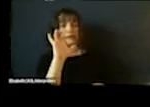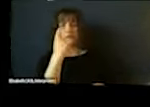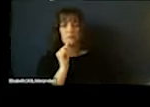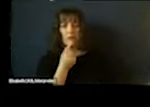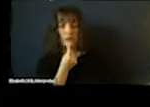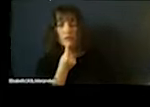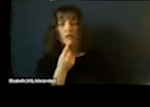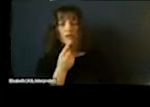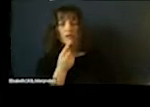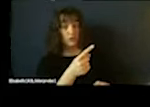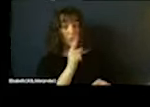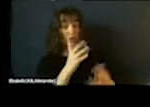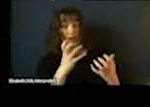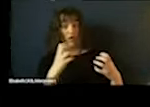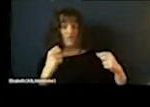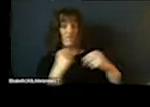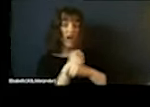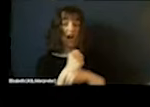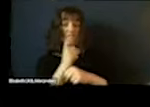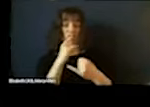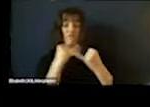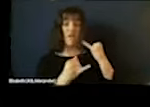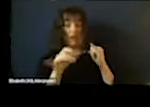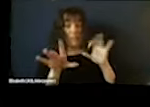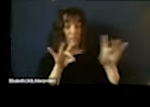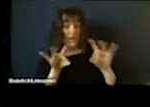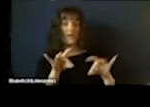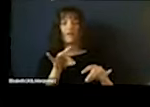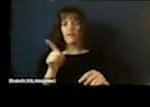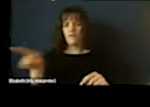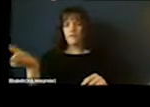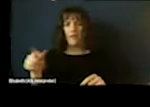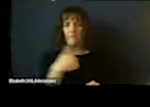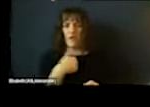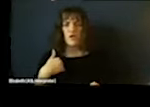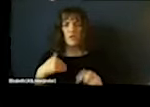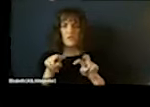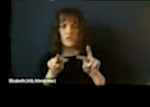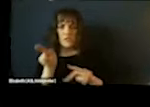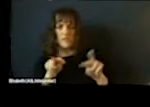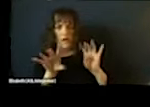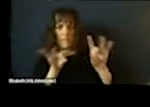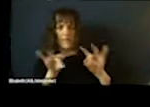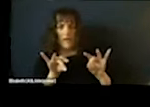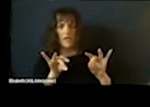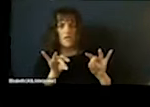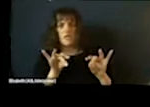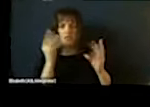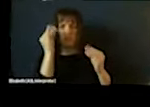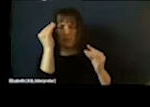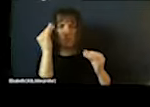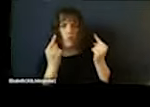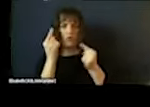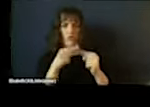others, and she really want to be the brave astronaut, and they just wondering about that. But some of the people, some of the committee members said,